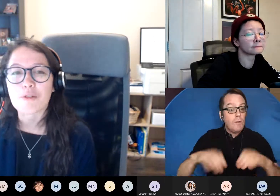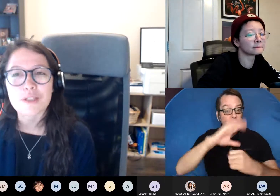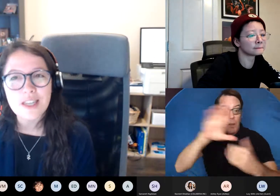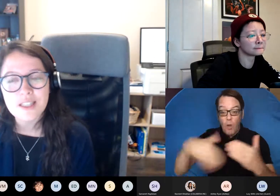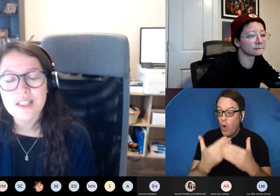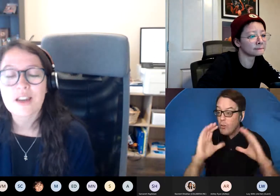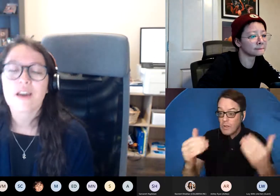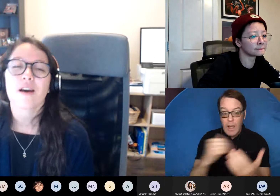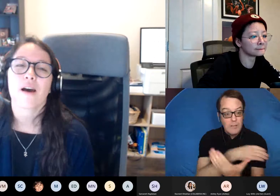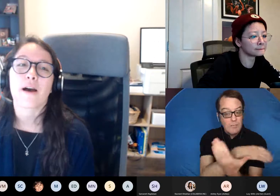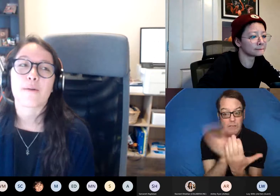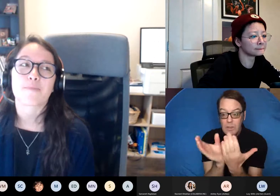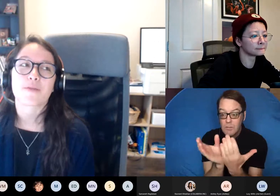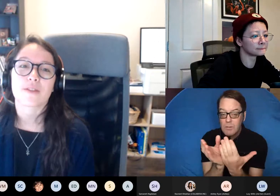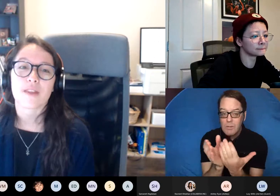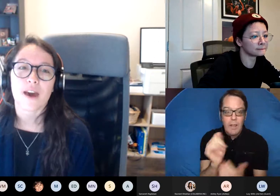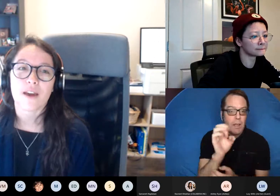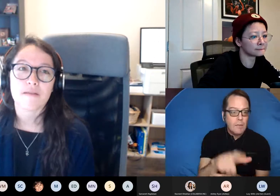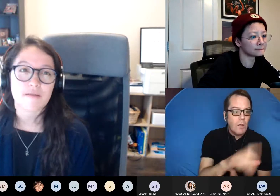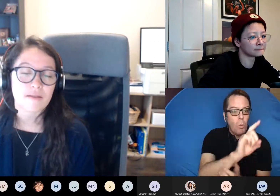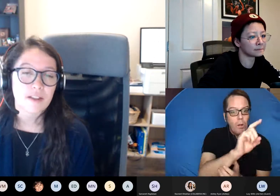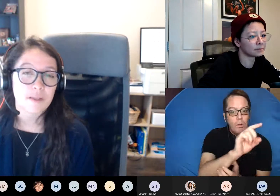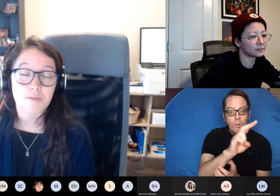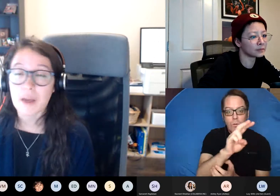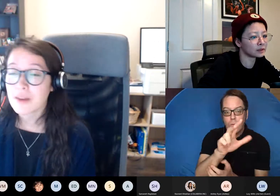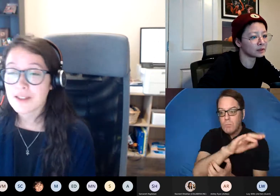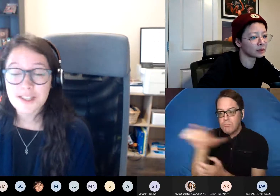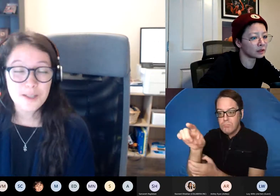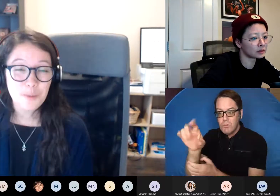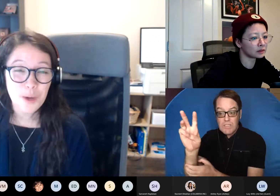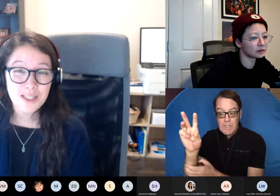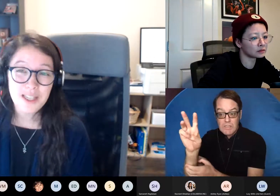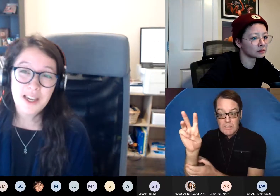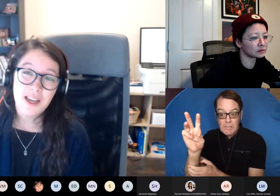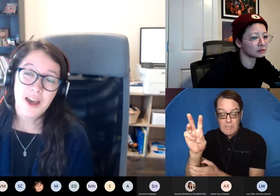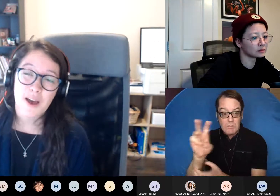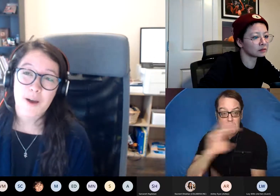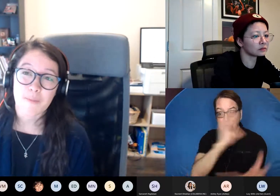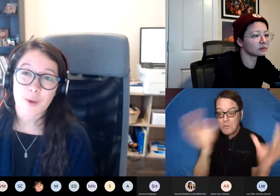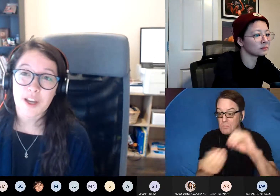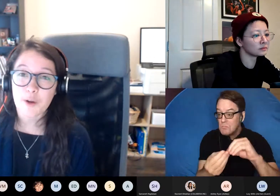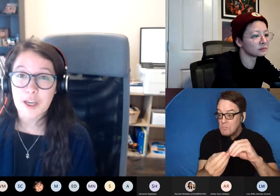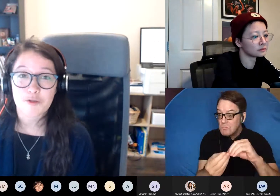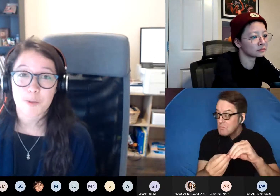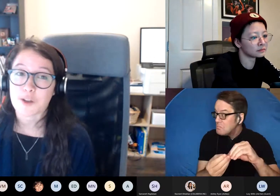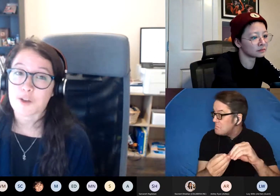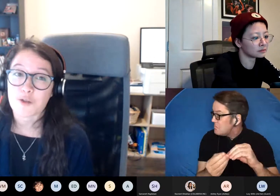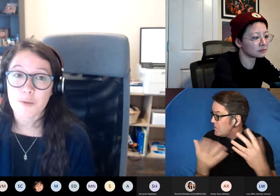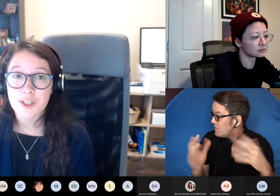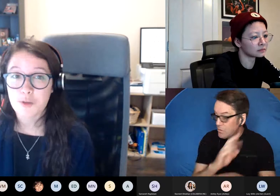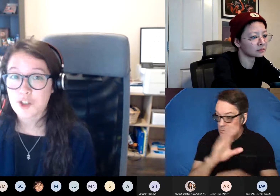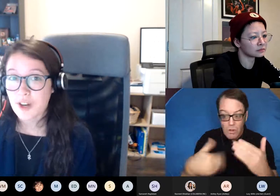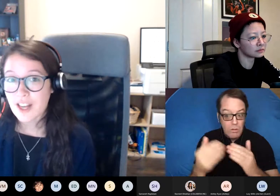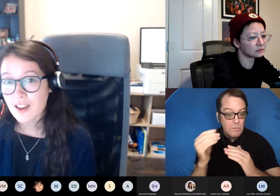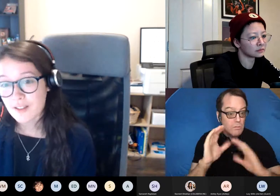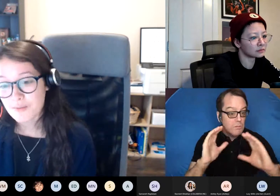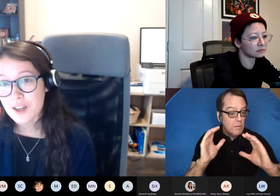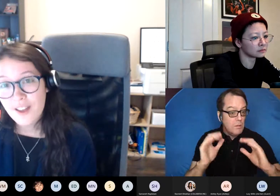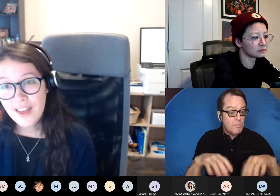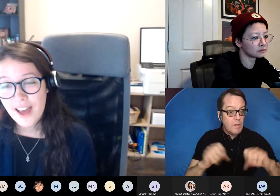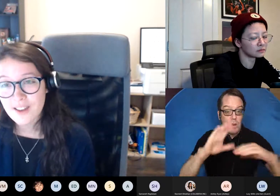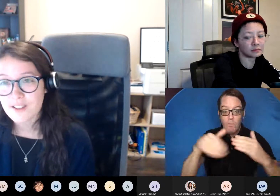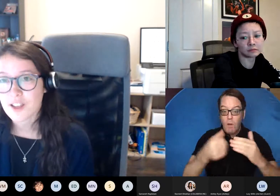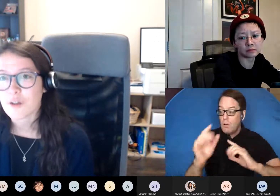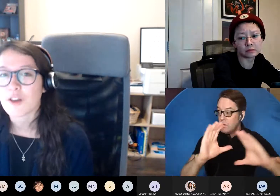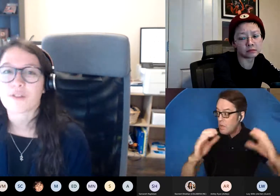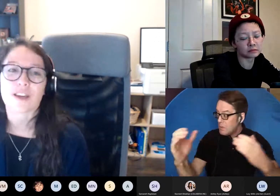ASL 1 through 6, that is maybe a decent point. Though I know like interpreters go through much more training